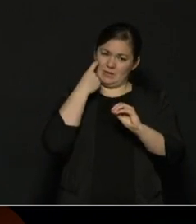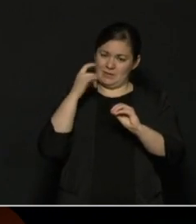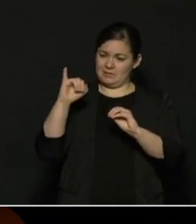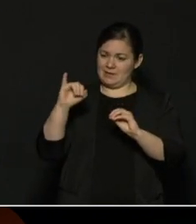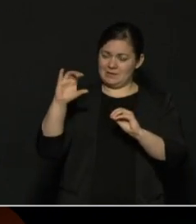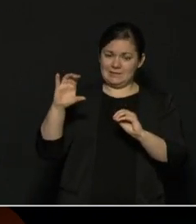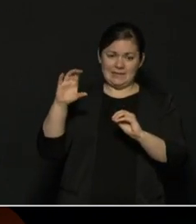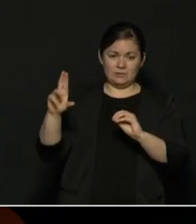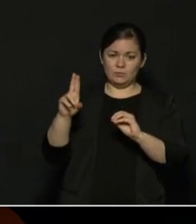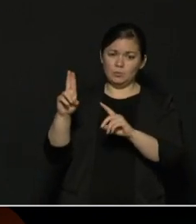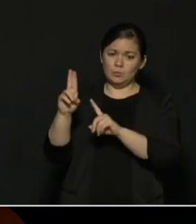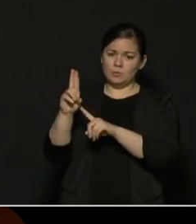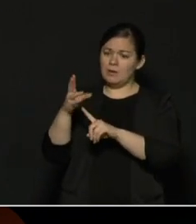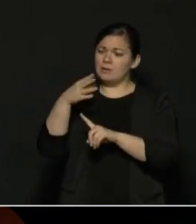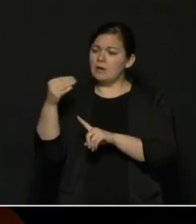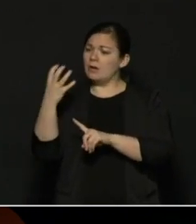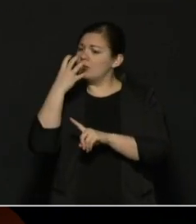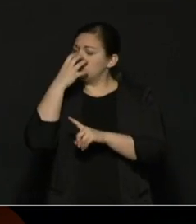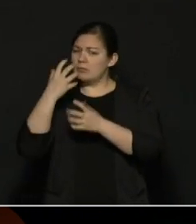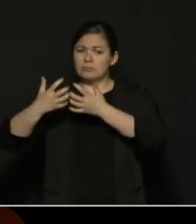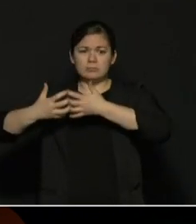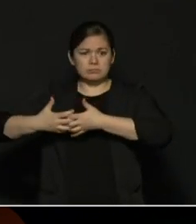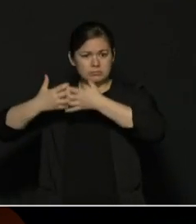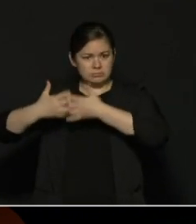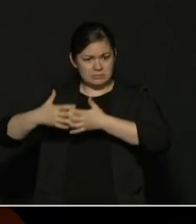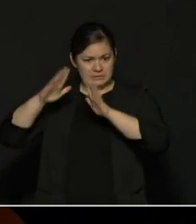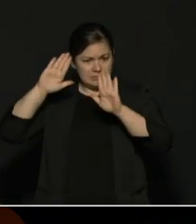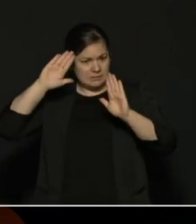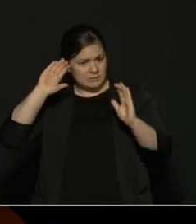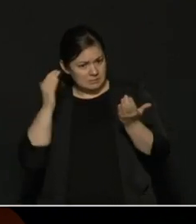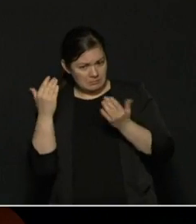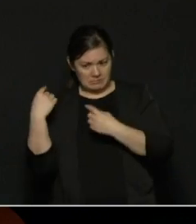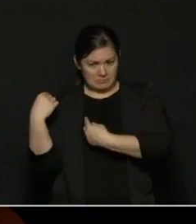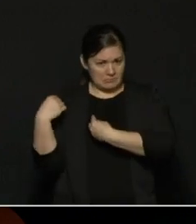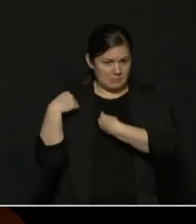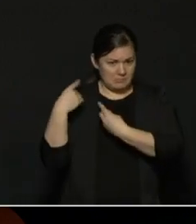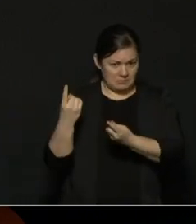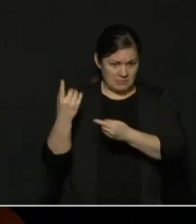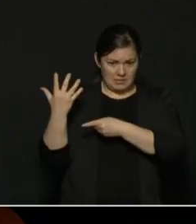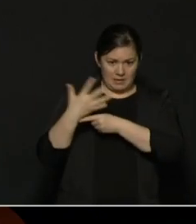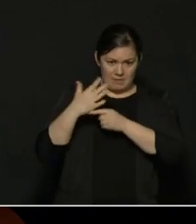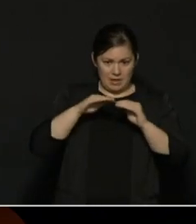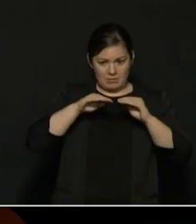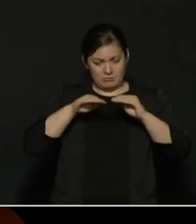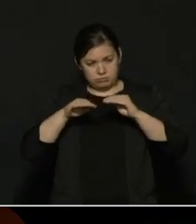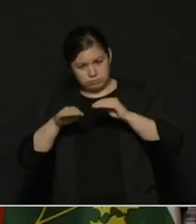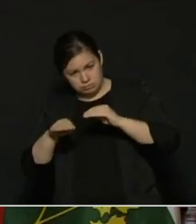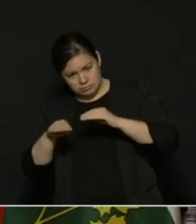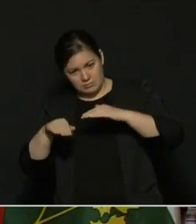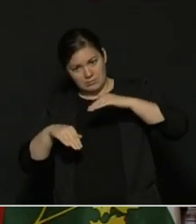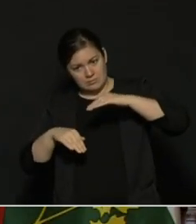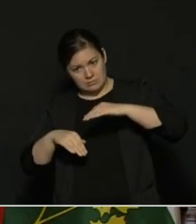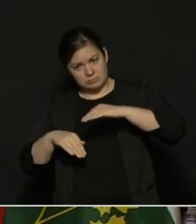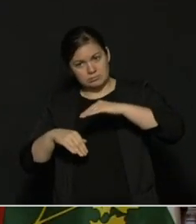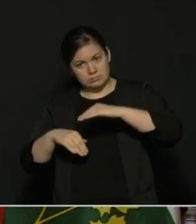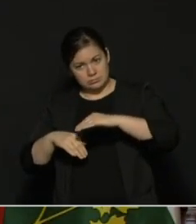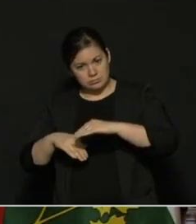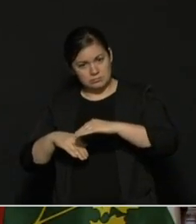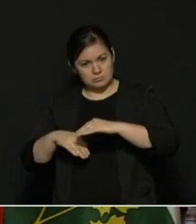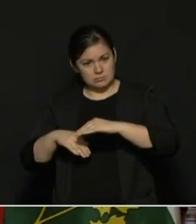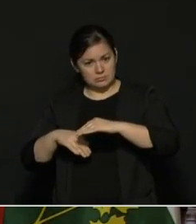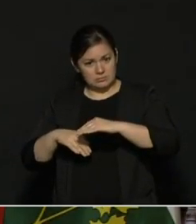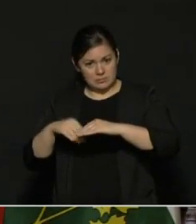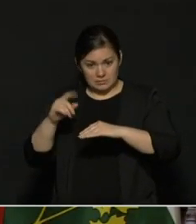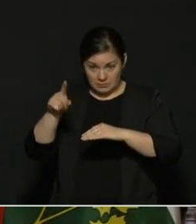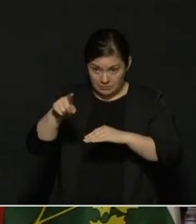people on ventilators. They seem to be trending down over the last 5 days. You mentioned this is a good sign. I'm wondering